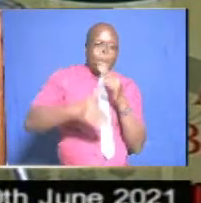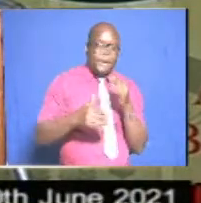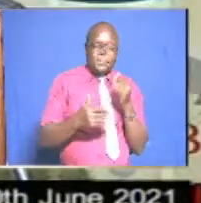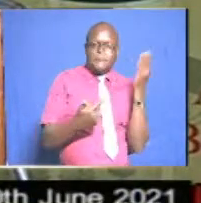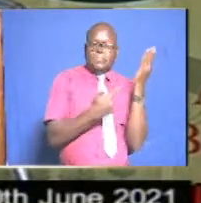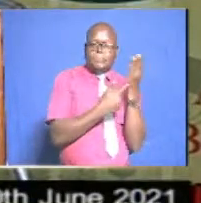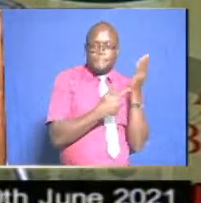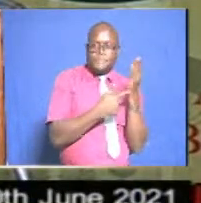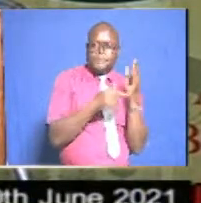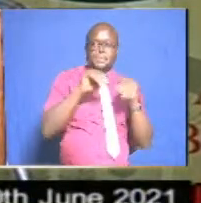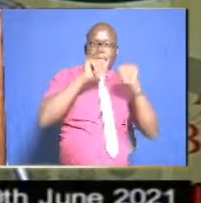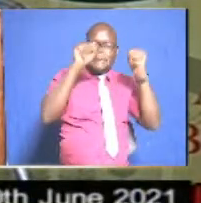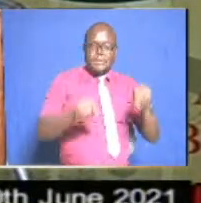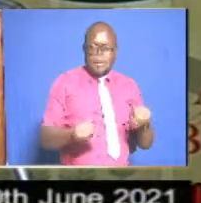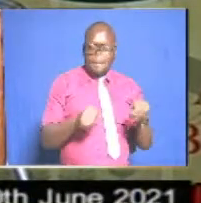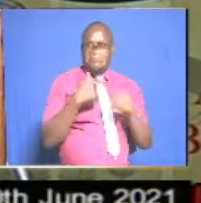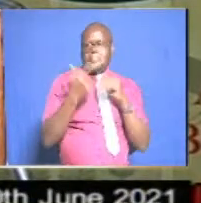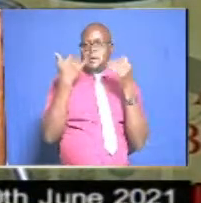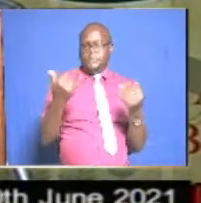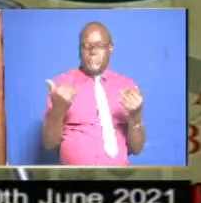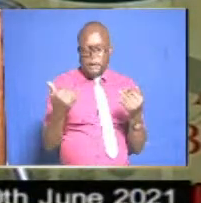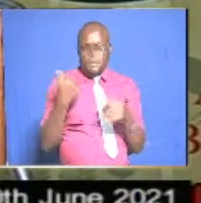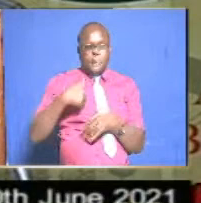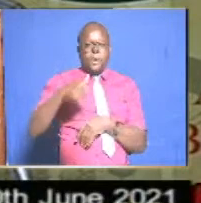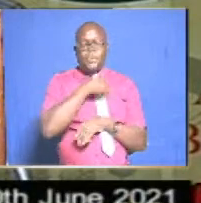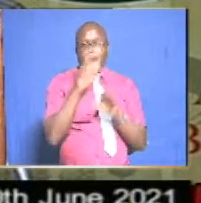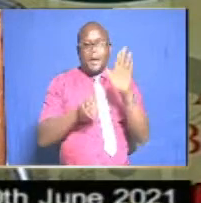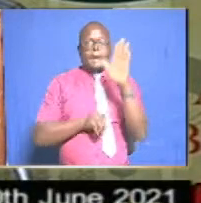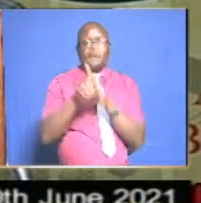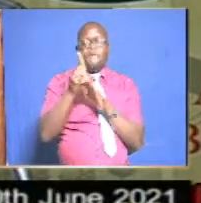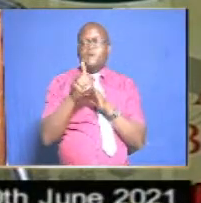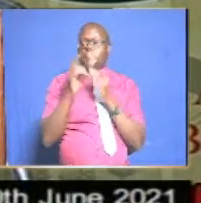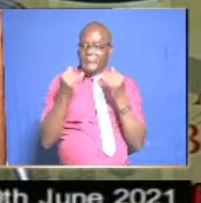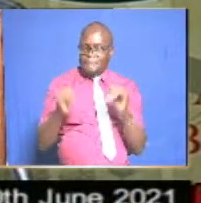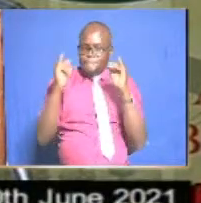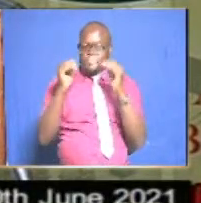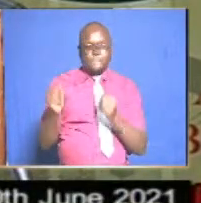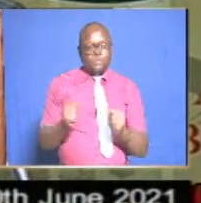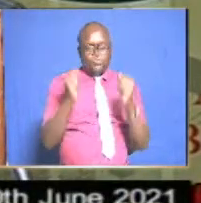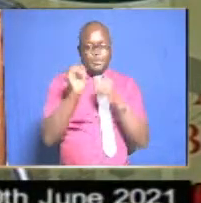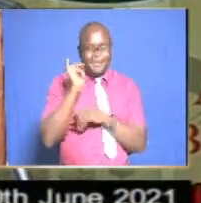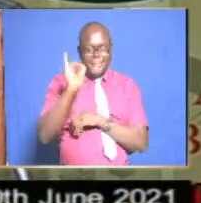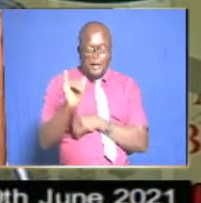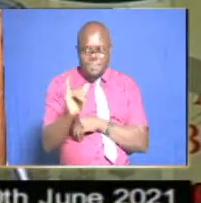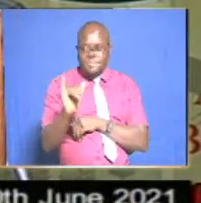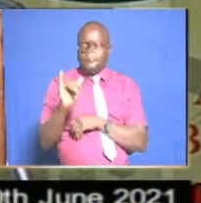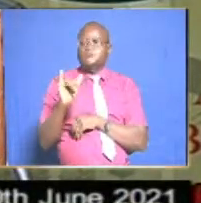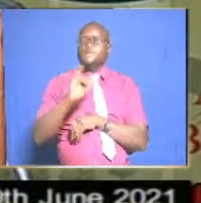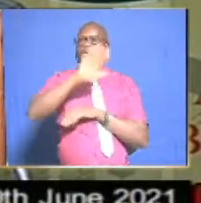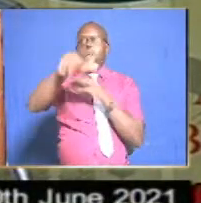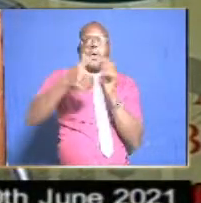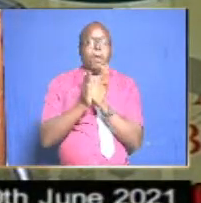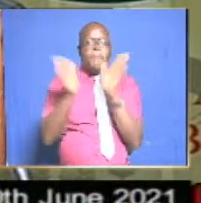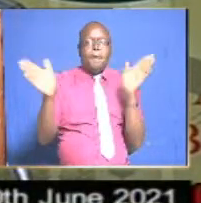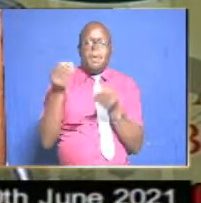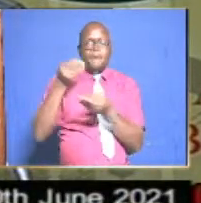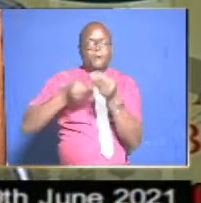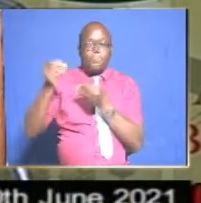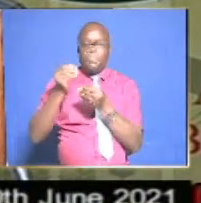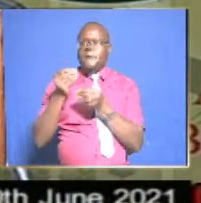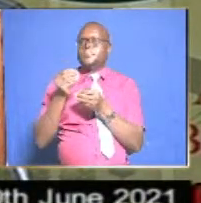system. So far, we have developed an implementation strategy that re-engineers all public procurement